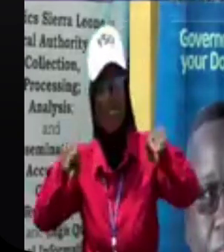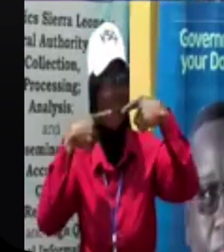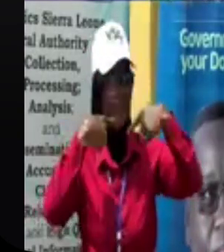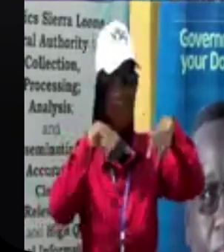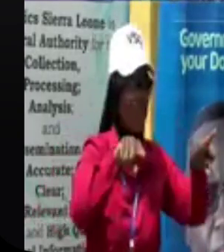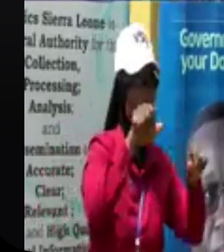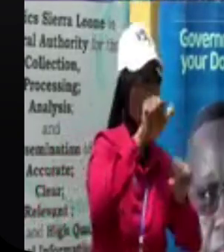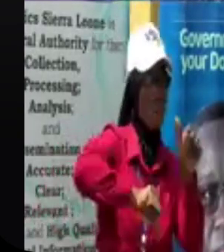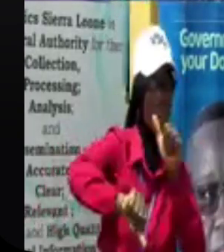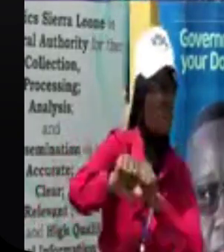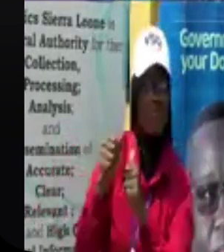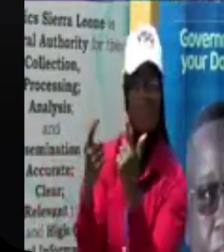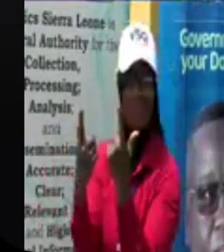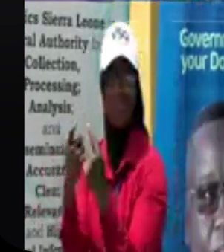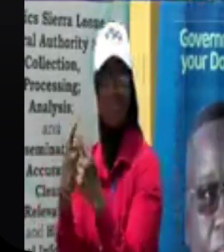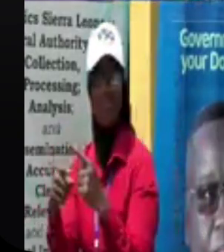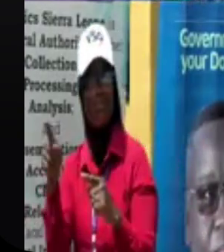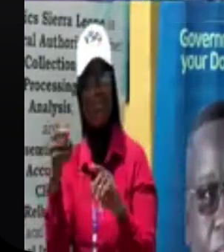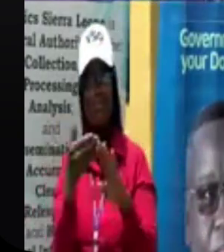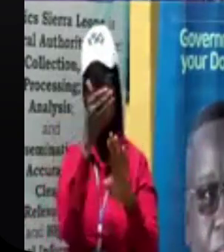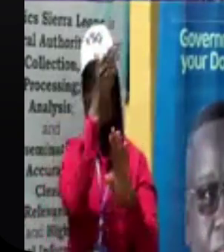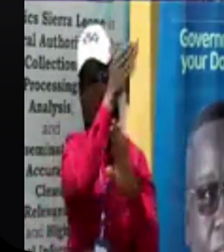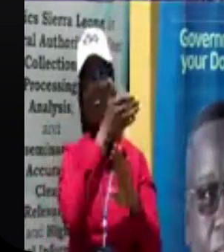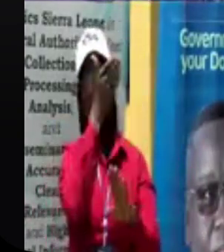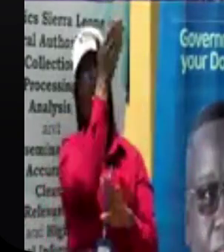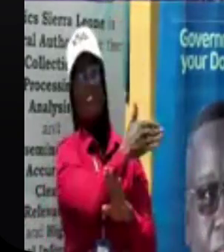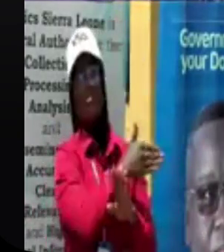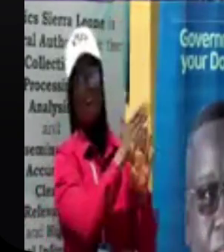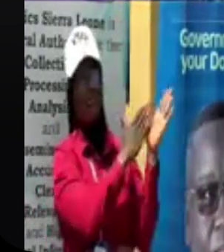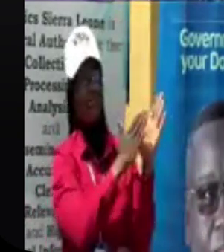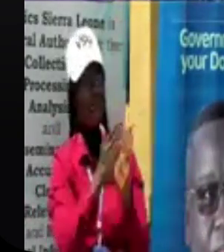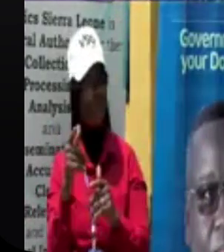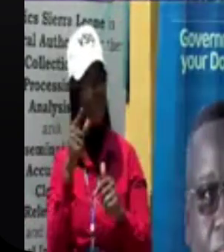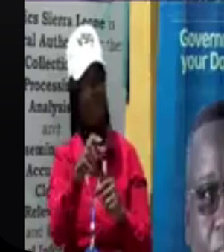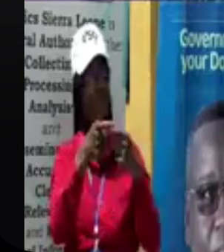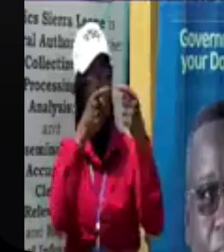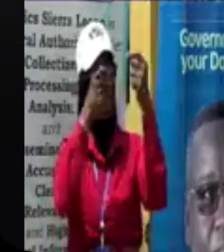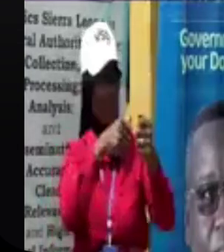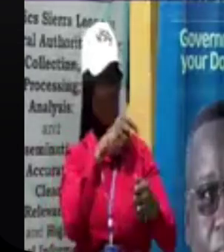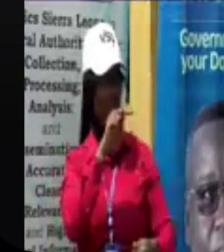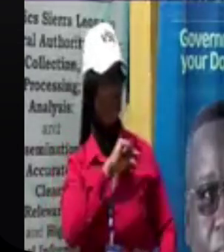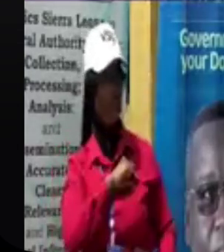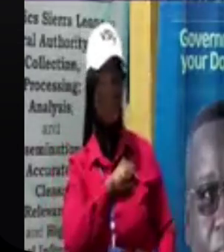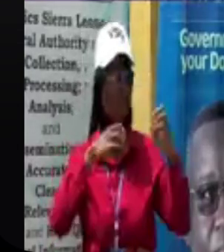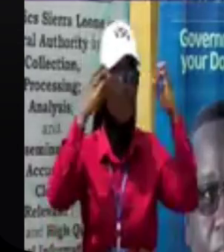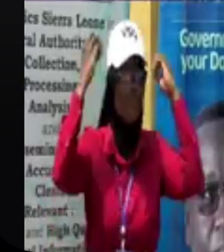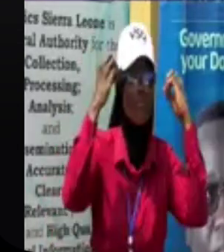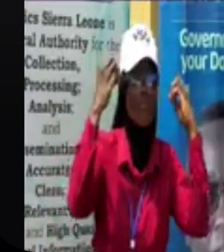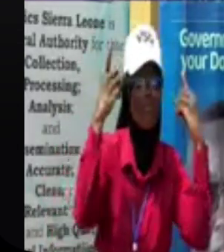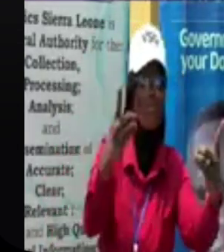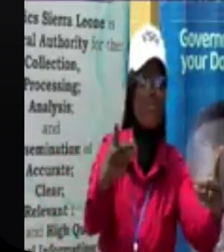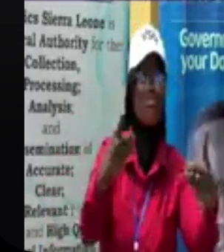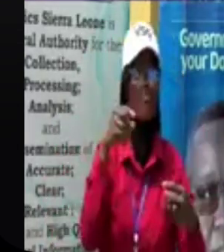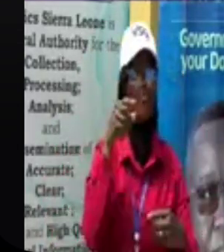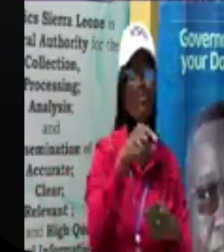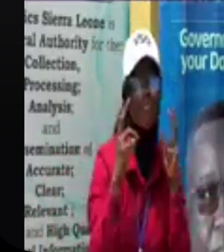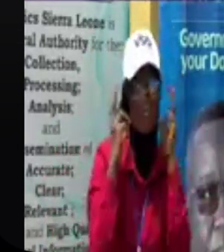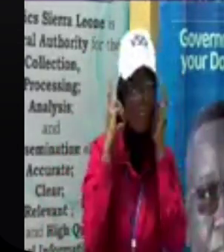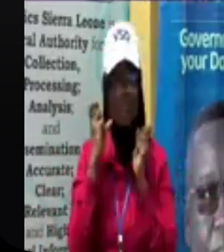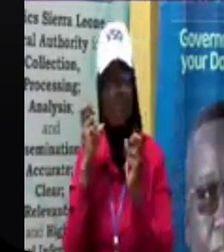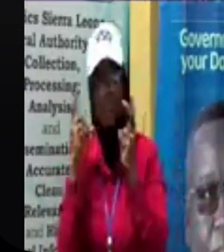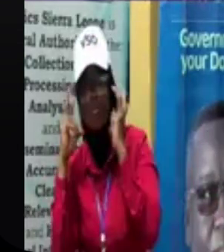area then they coming from the previous plan. You know, with the free quality education. So for in the